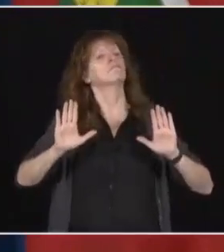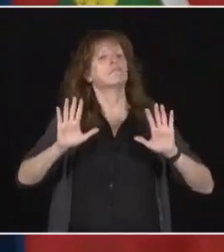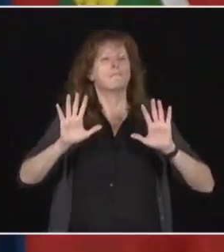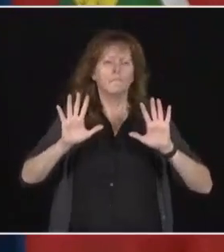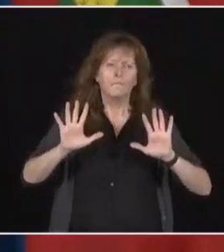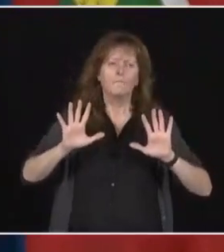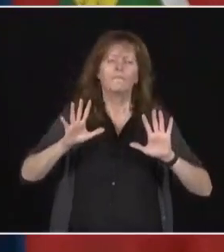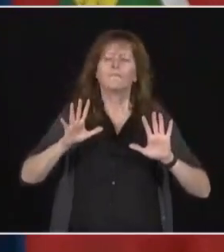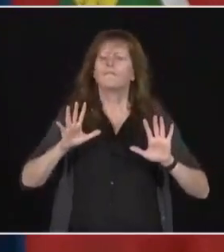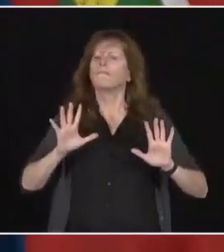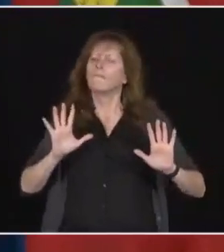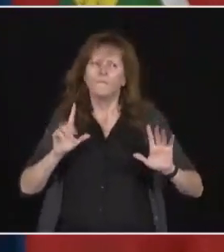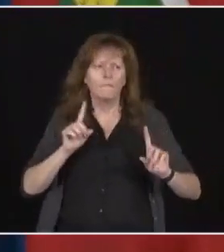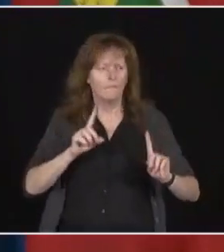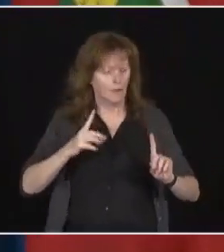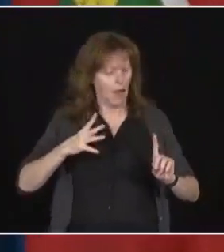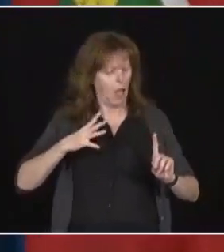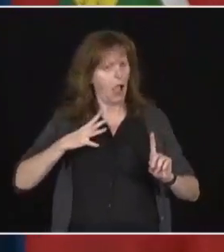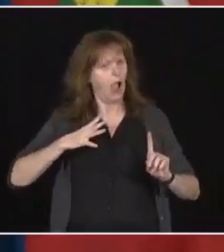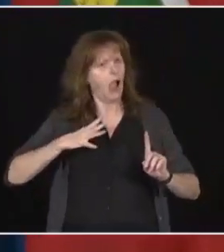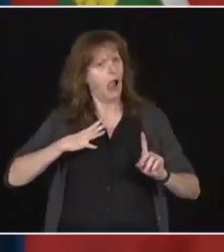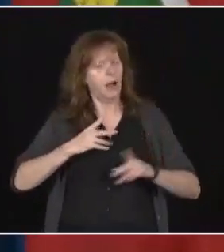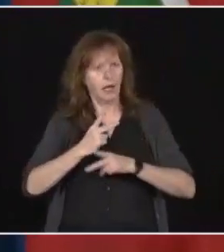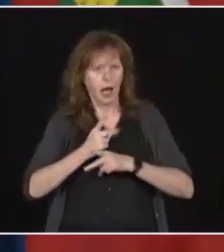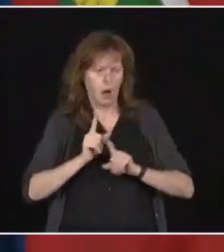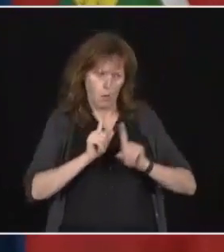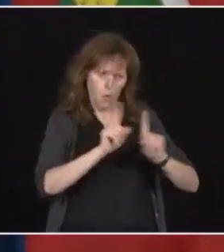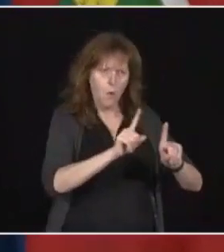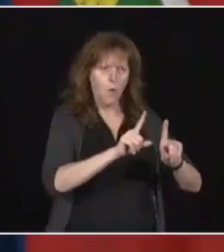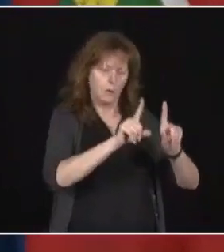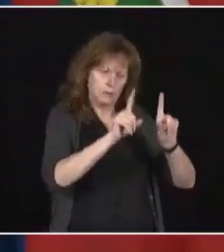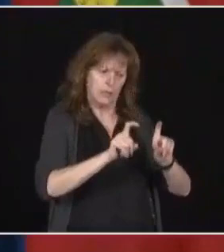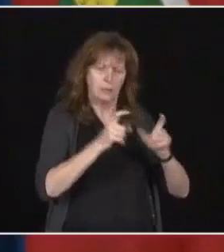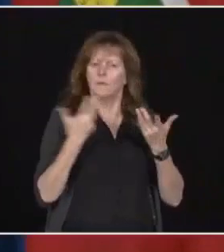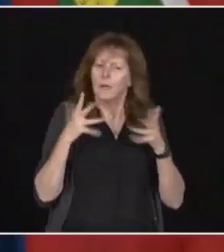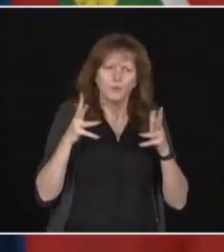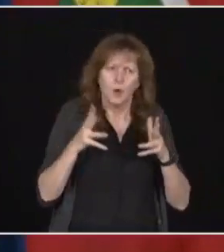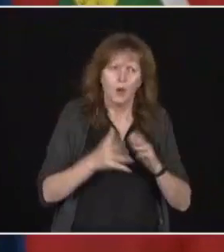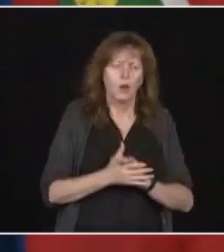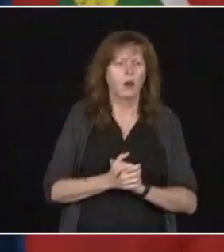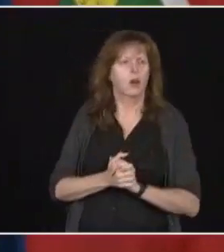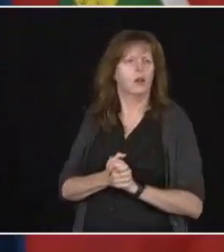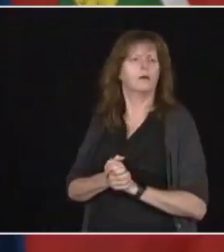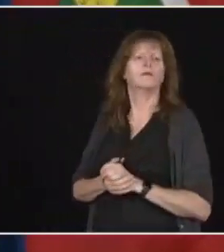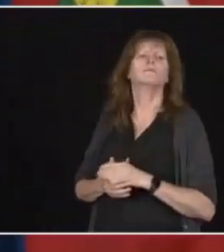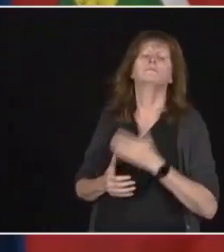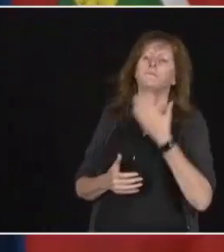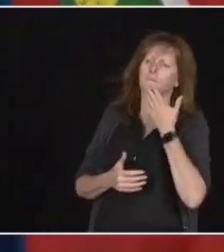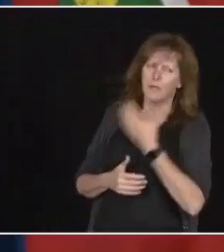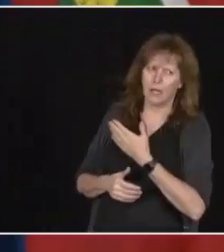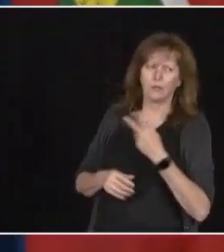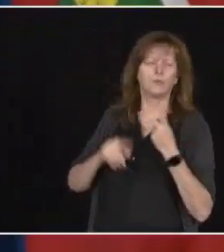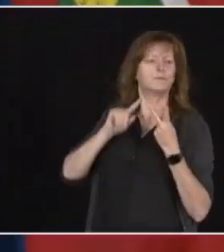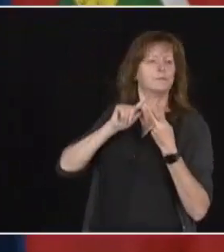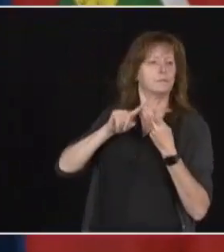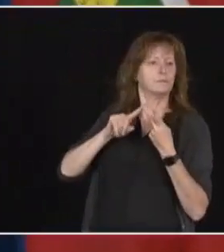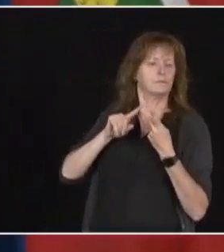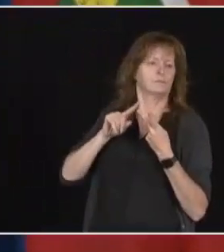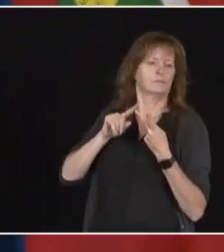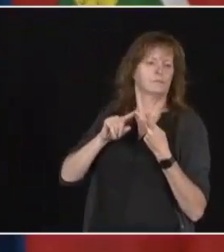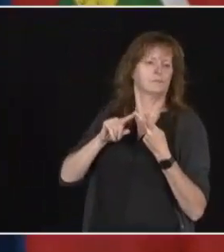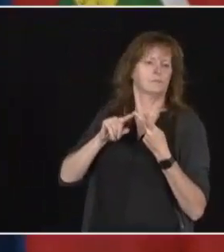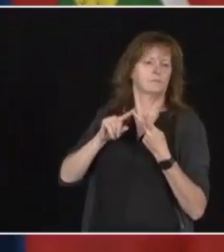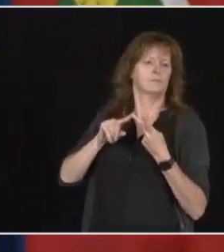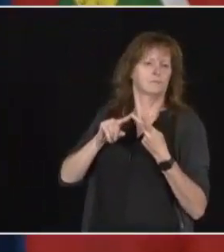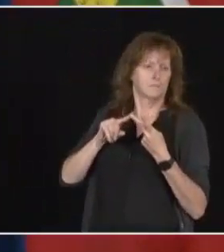caution given the nature of the circumstances that we find ourselves in. Follow up. Thank you, Minister. To your announcement